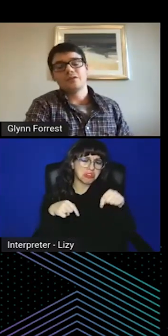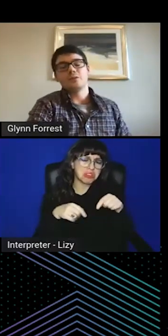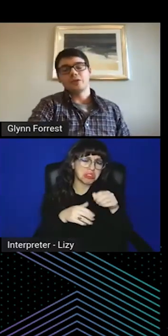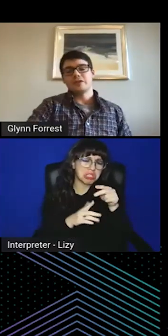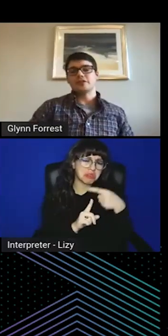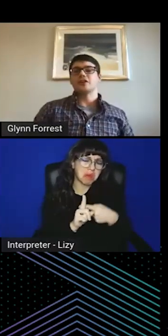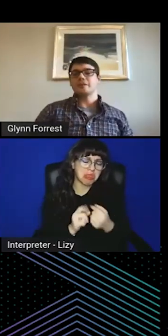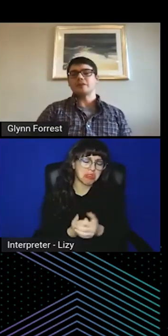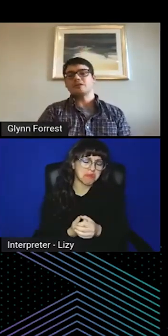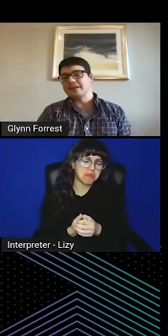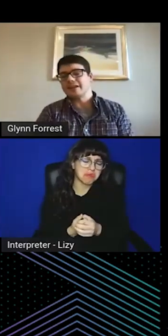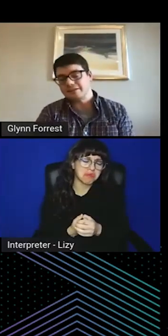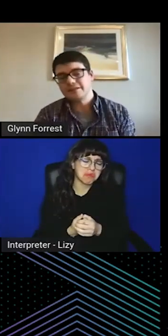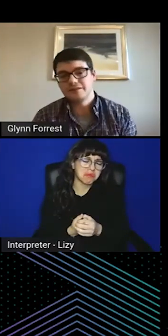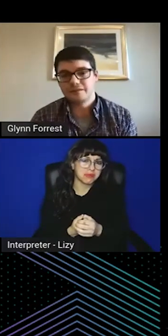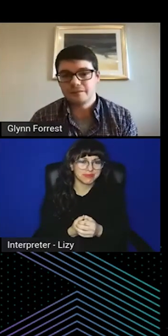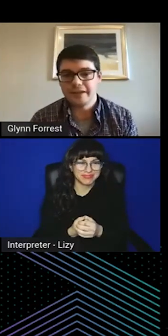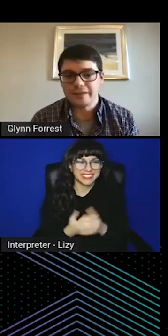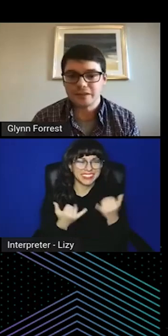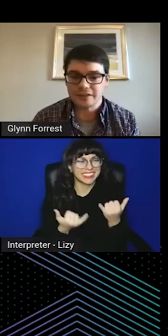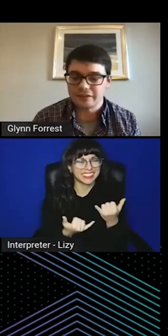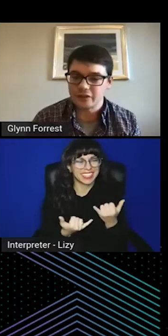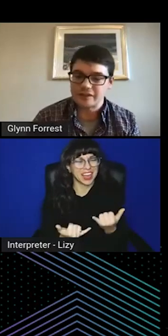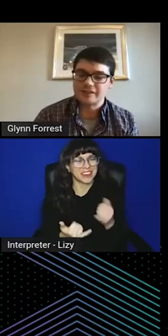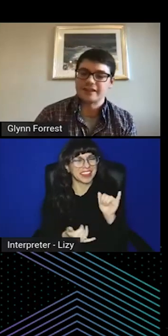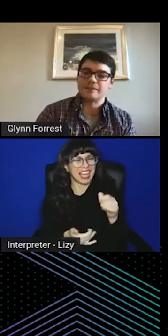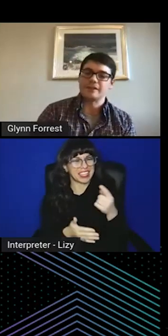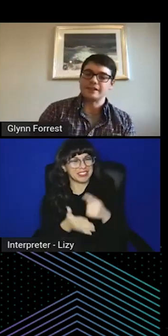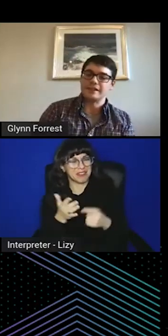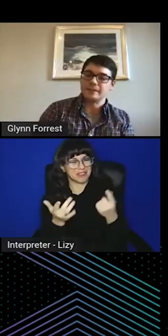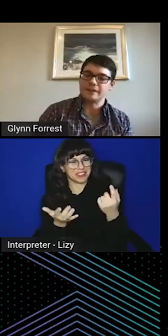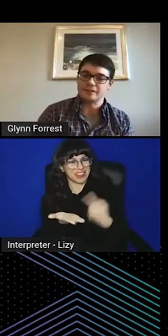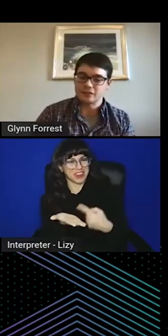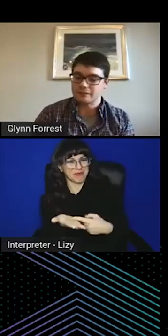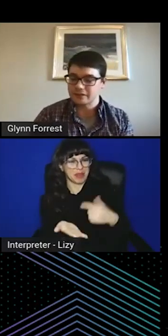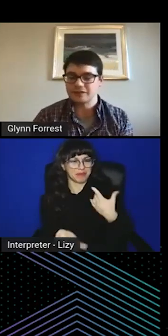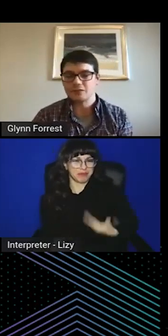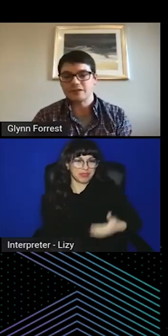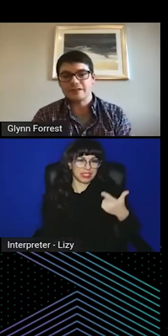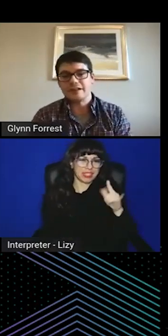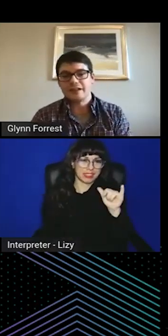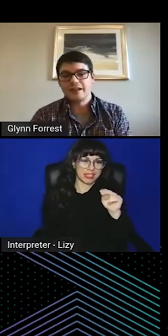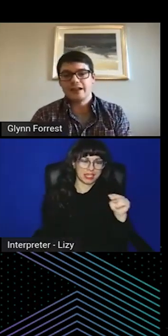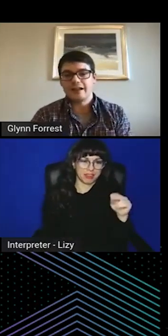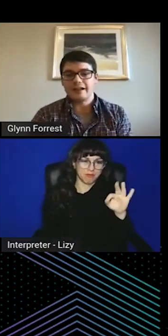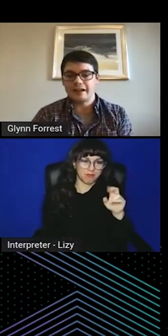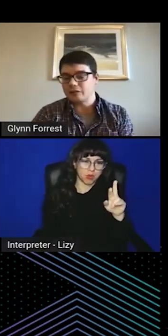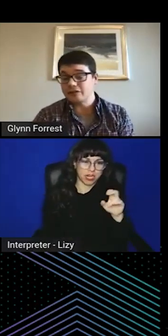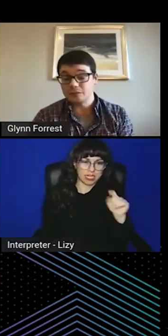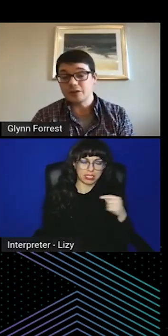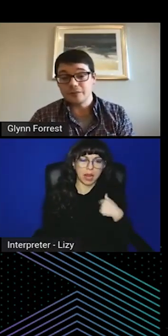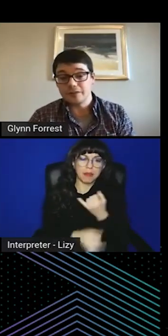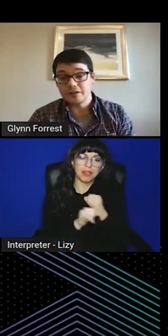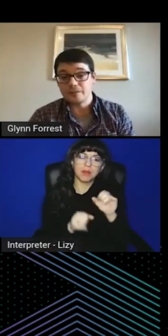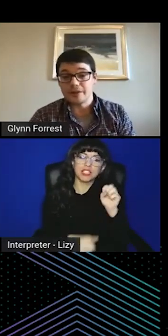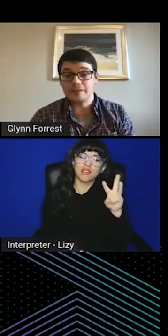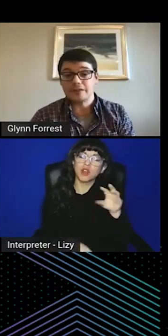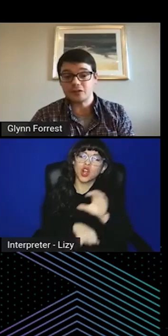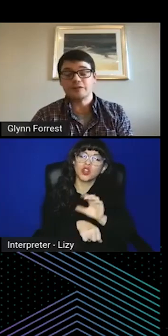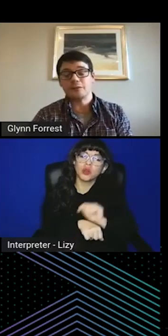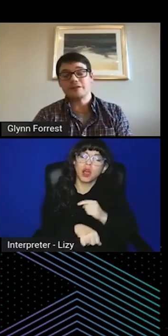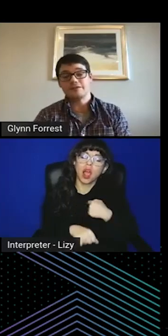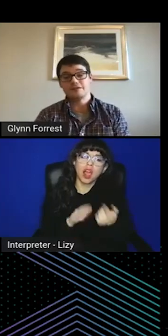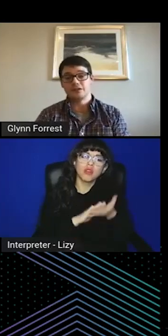So that's what we're going to talk about today. My name is Glynn Forrest, and I'm an independent software consultant. I run a small company called